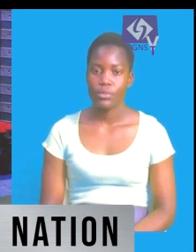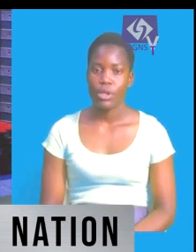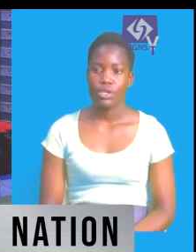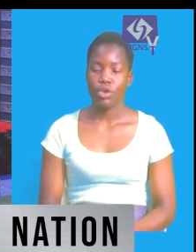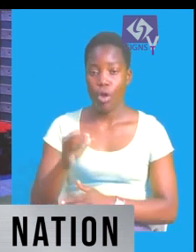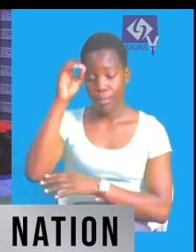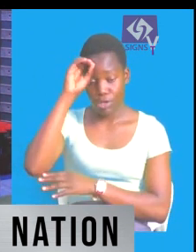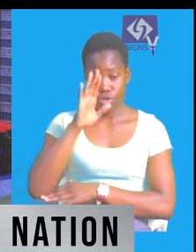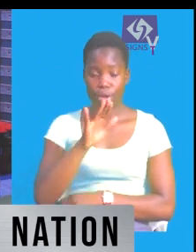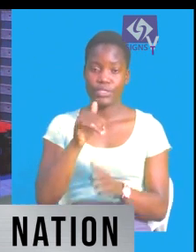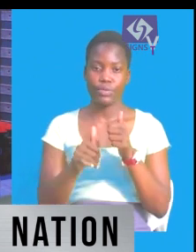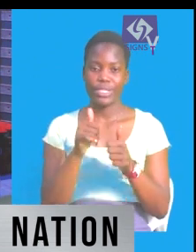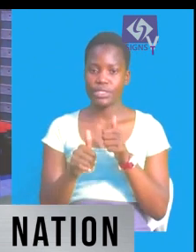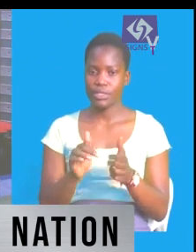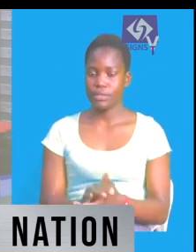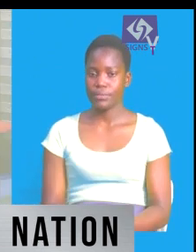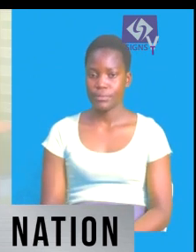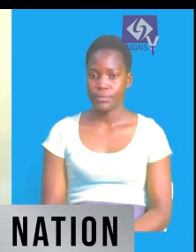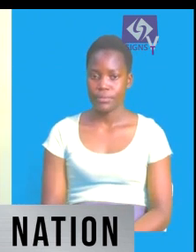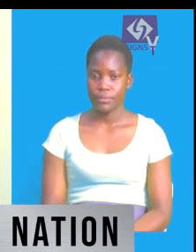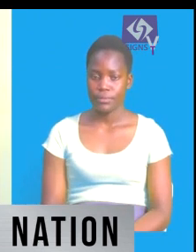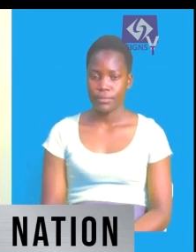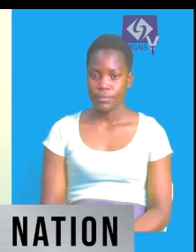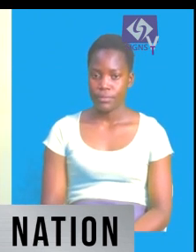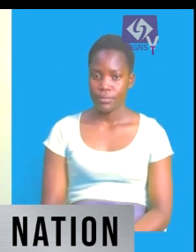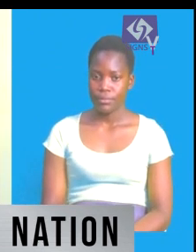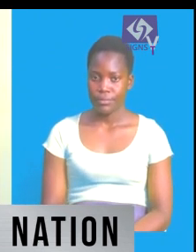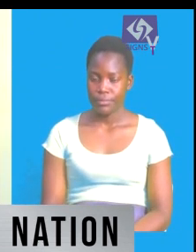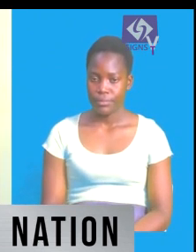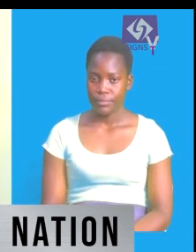What's your opinion? well, Jonah,